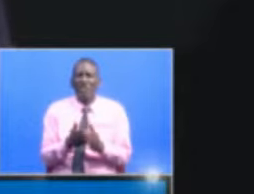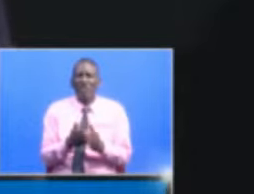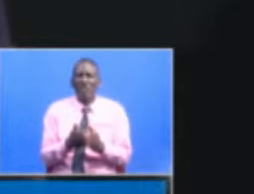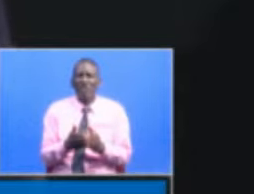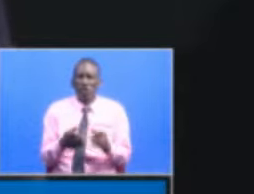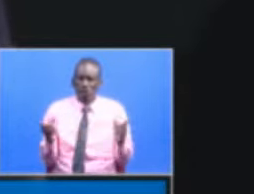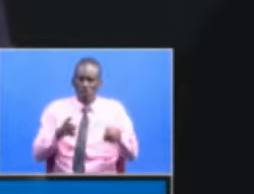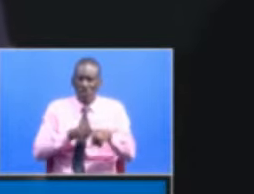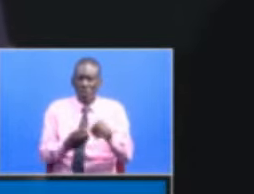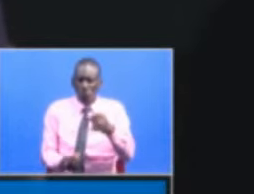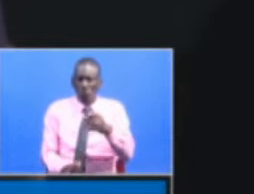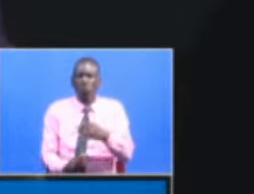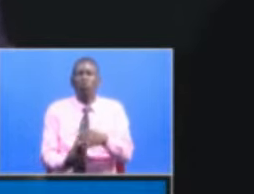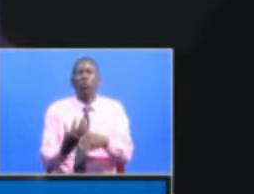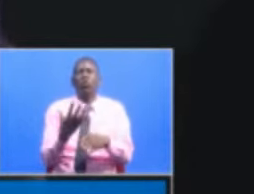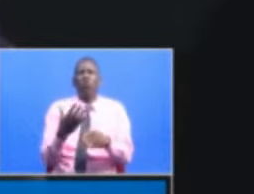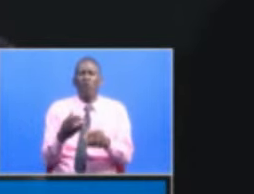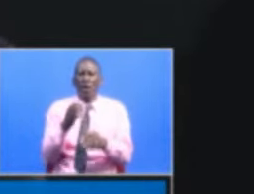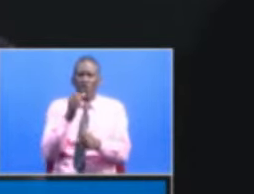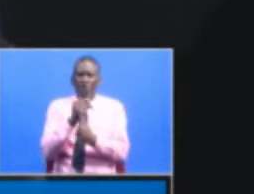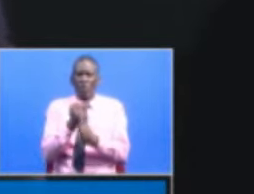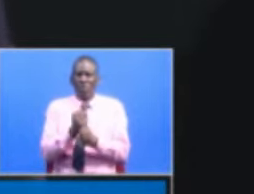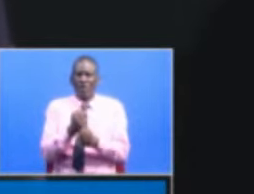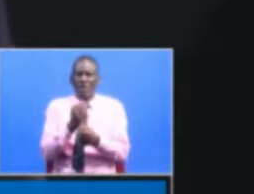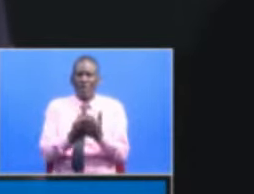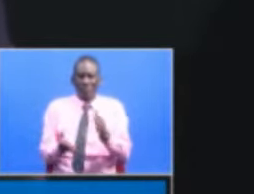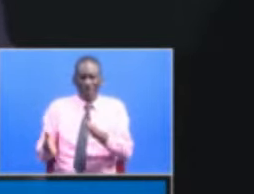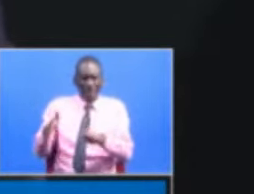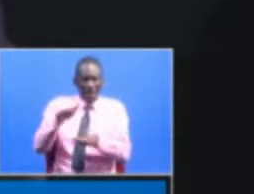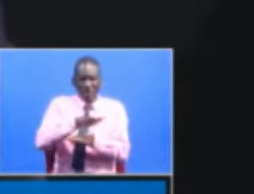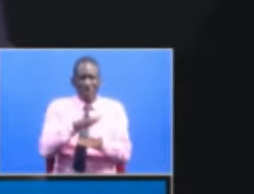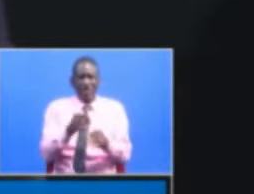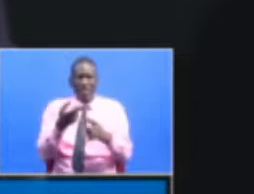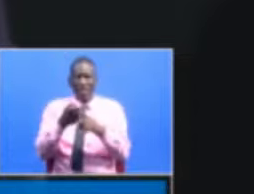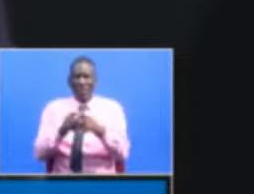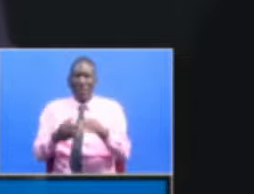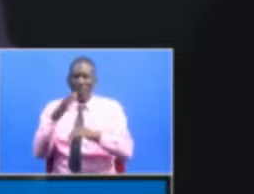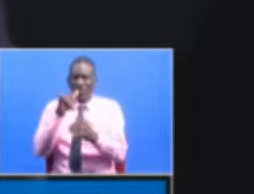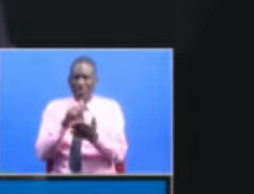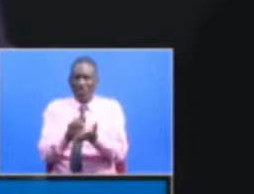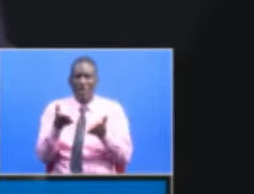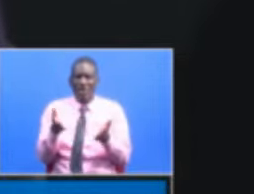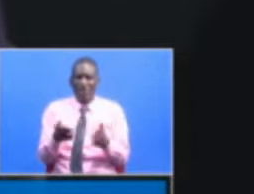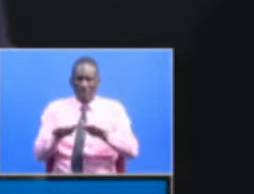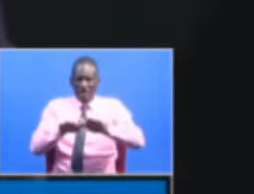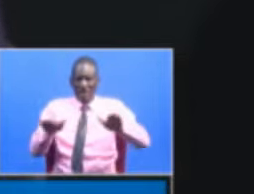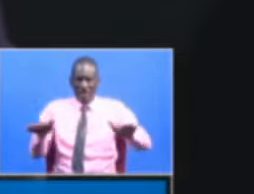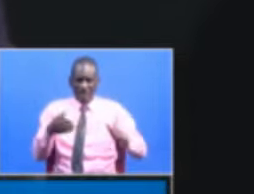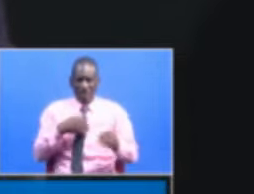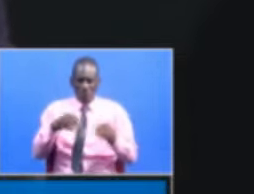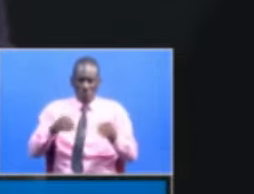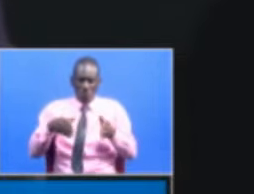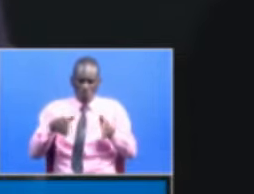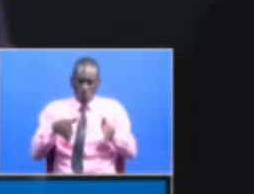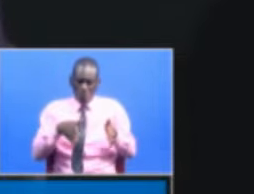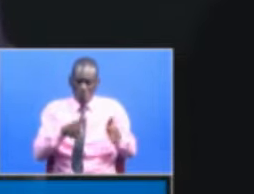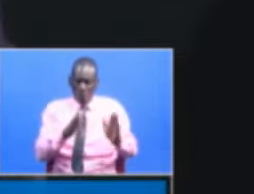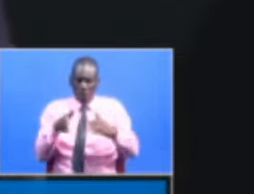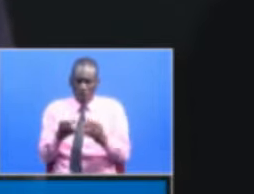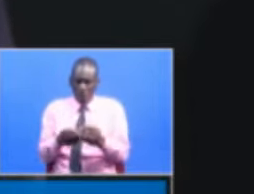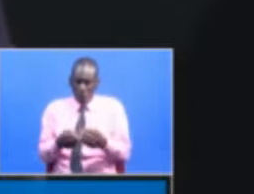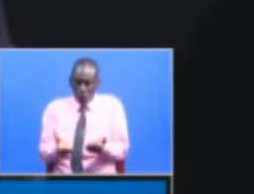and make some canopy cover, some sort of. Mm. And then after that, now the land has its own way of regenerating